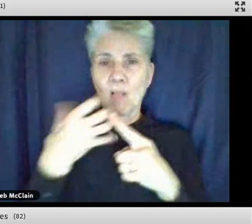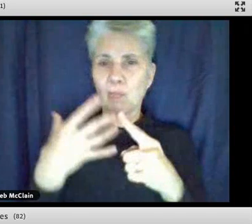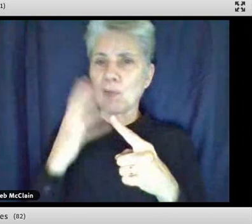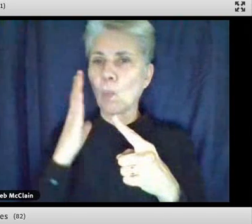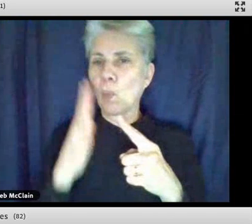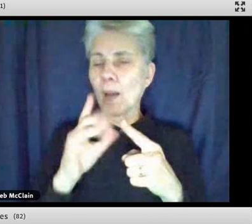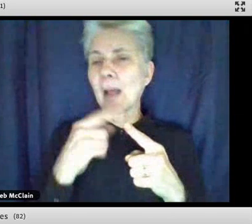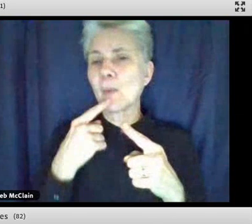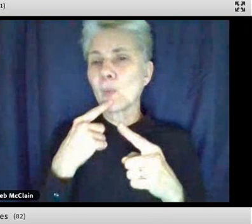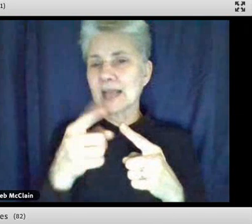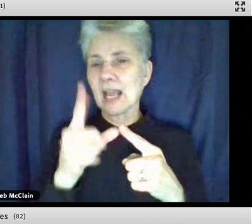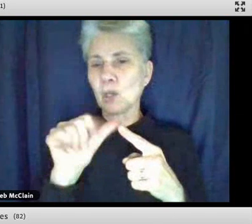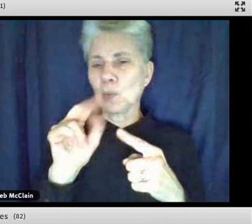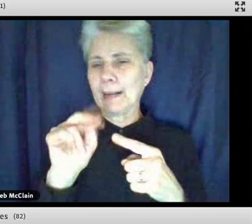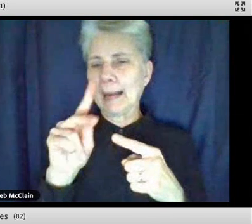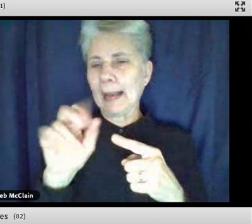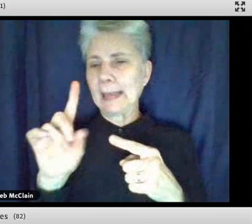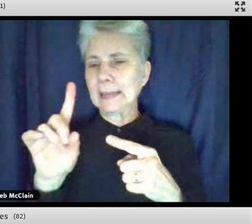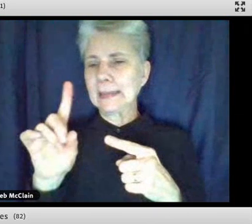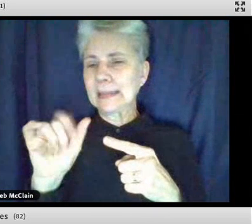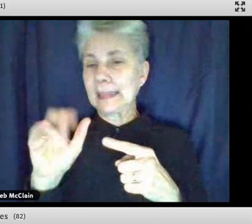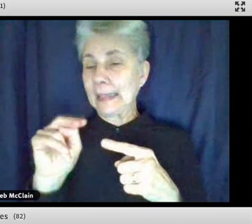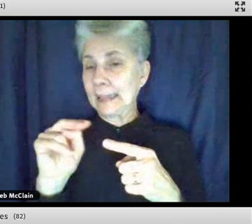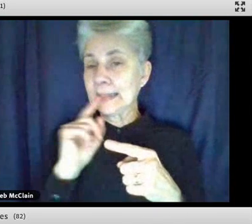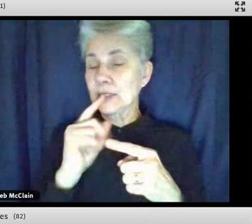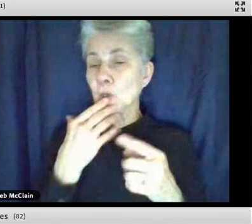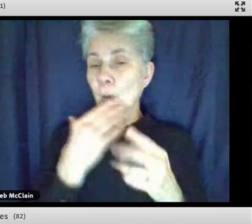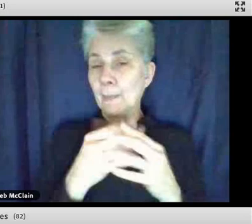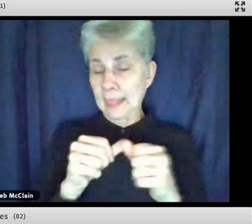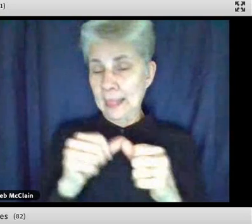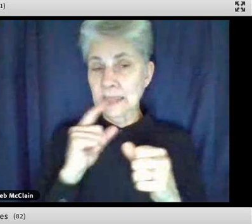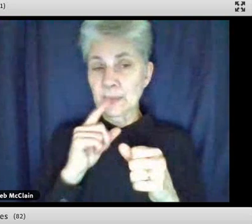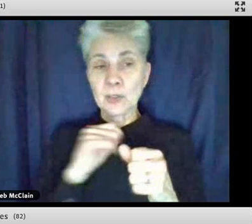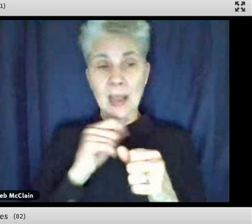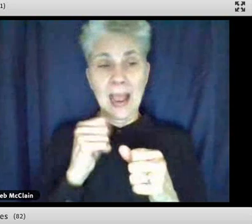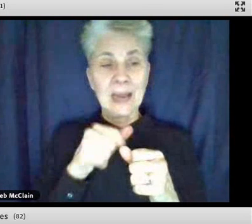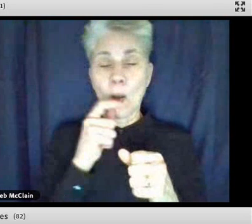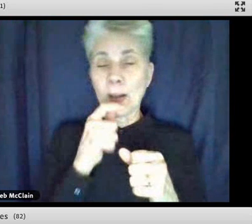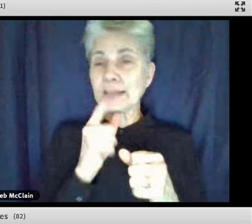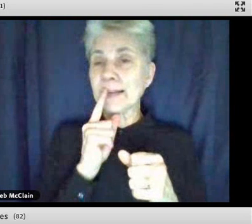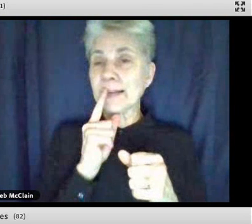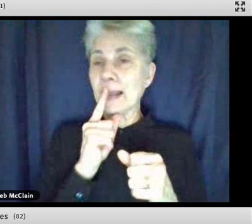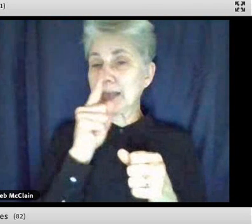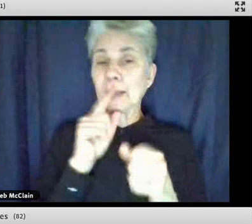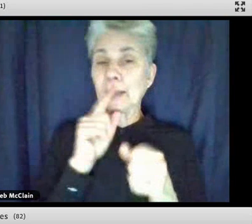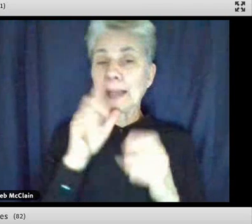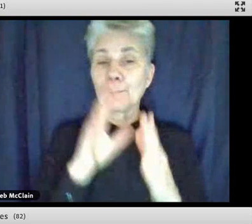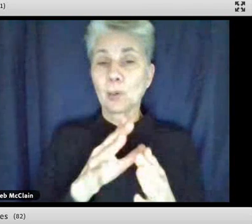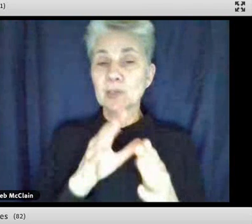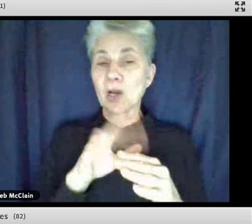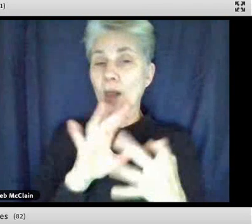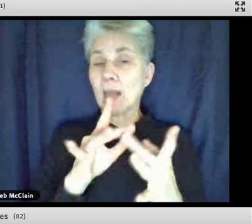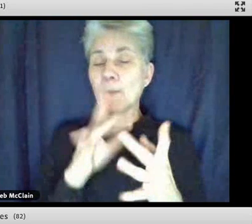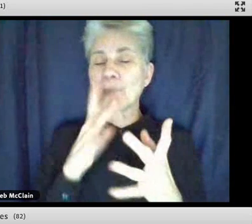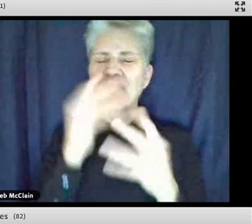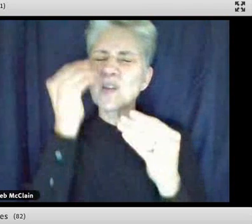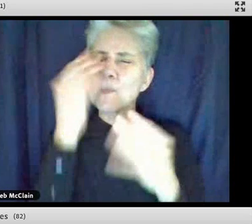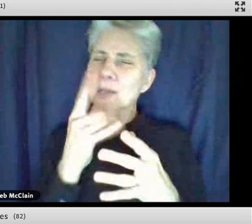that LinkedIn sometimes is a good site, but again, anybody can be who they want to be online. But there's a lot of information you can